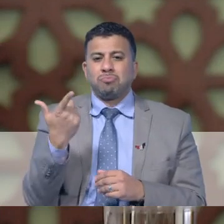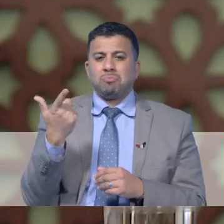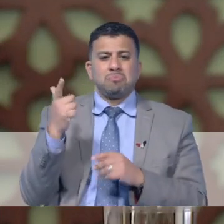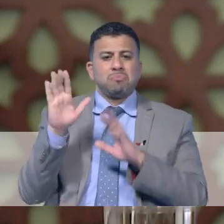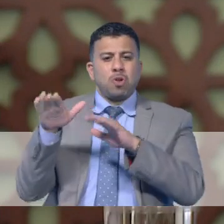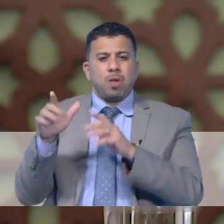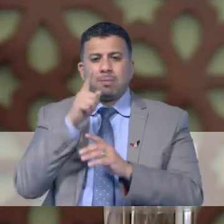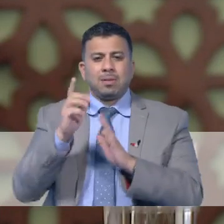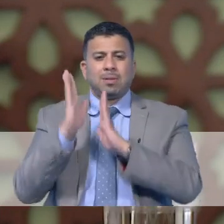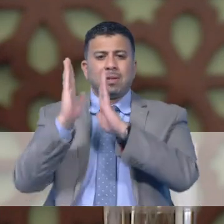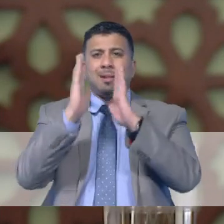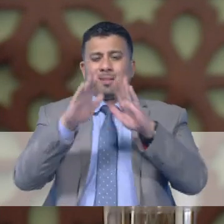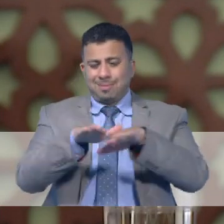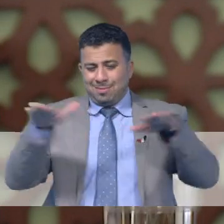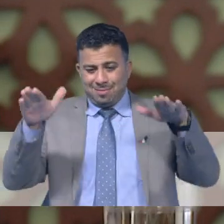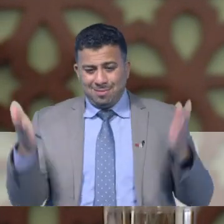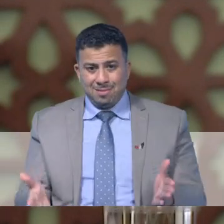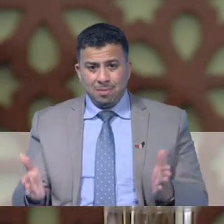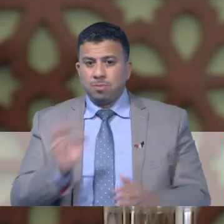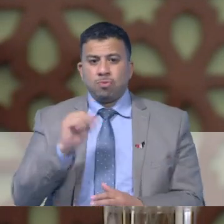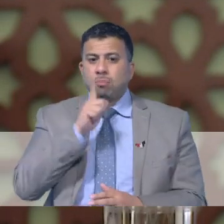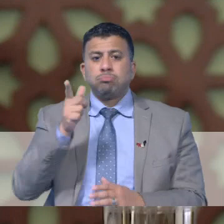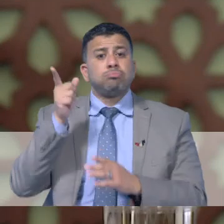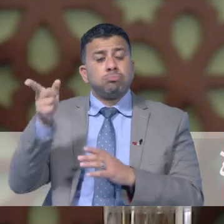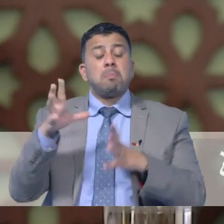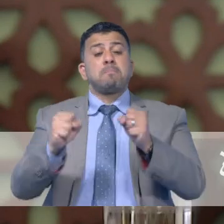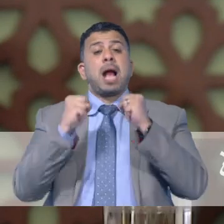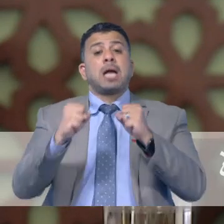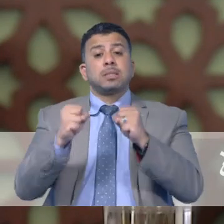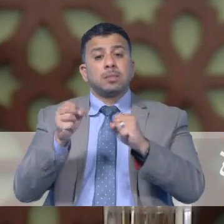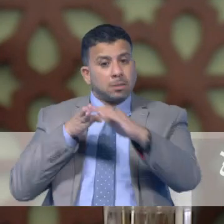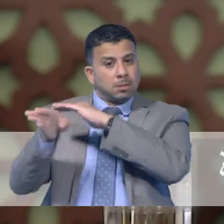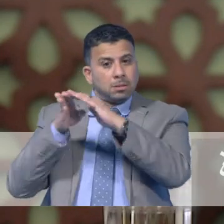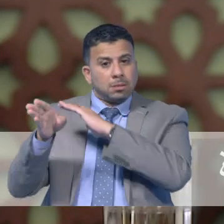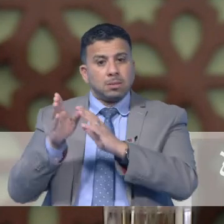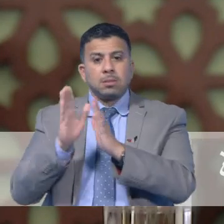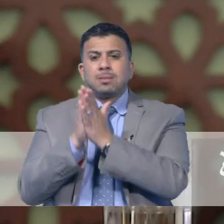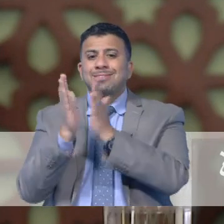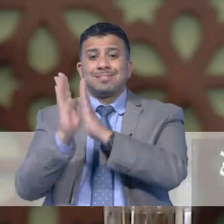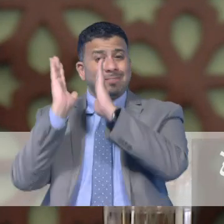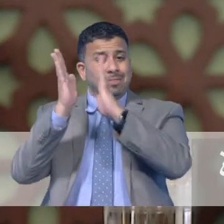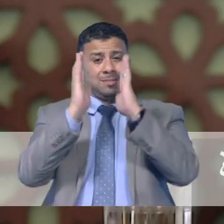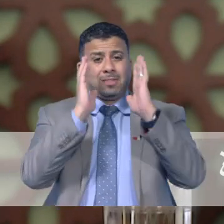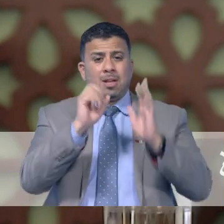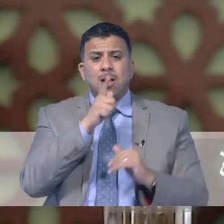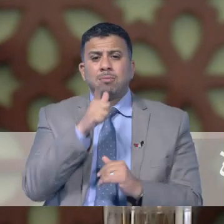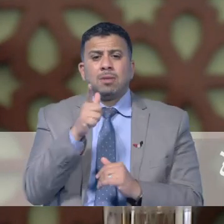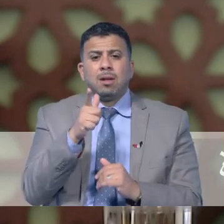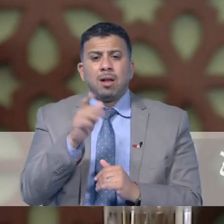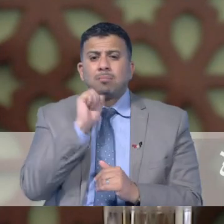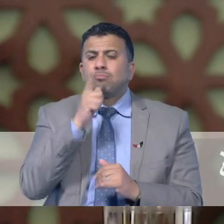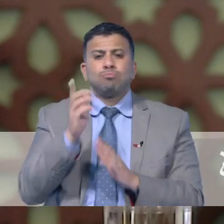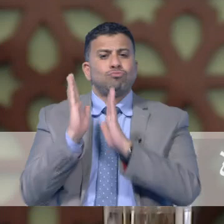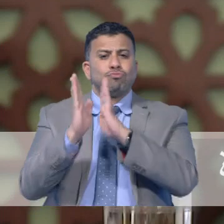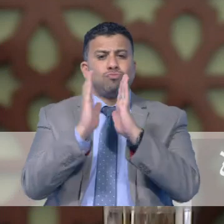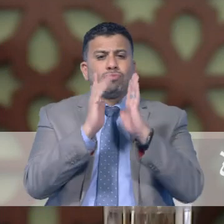on the walls and on the tables, no, stores also full. So this place full of